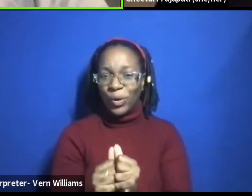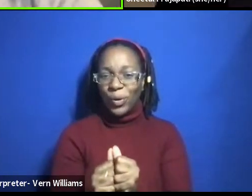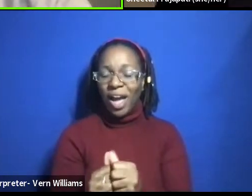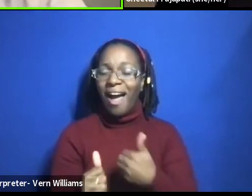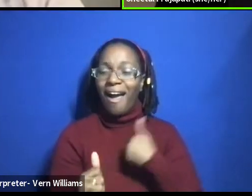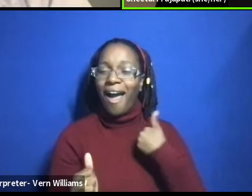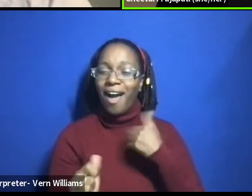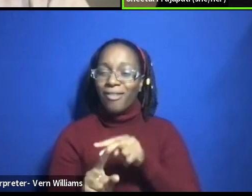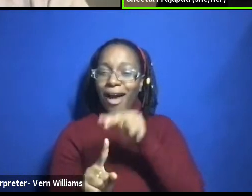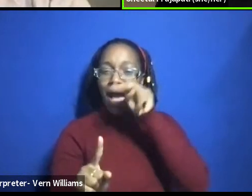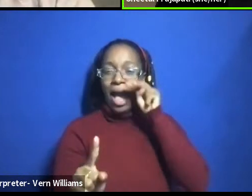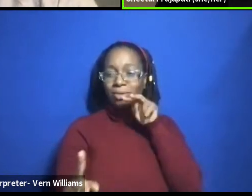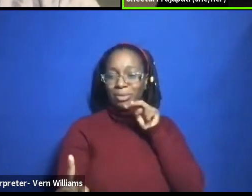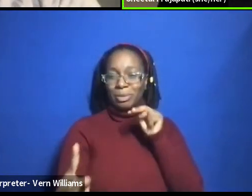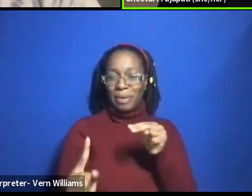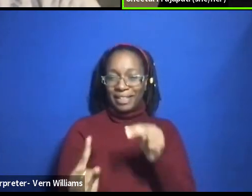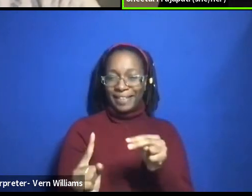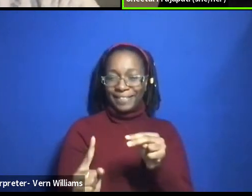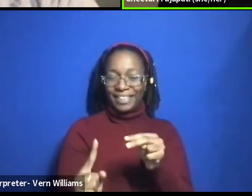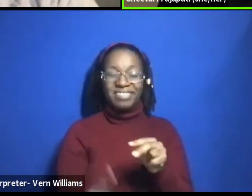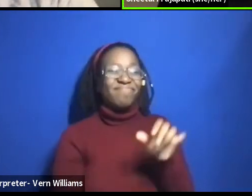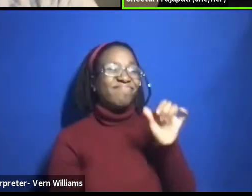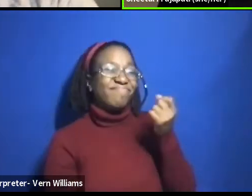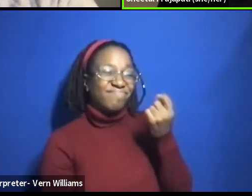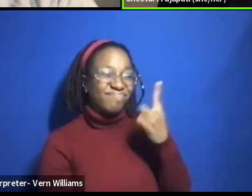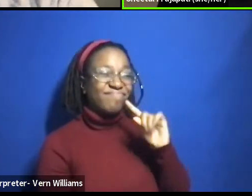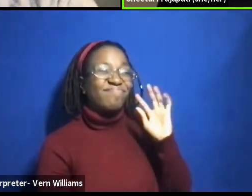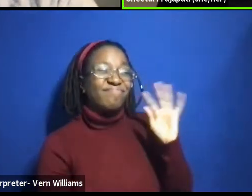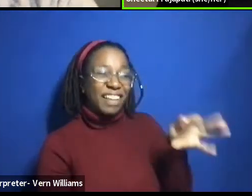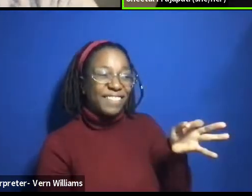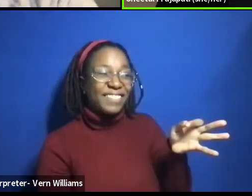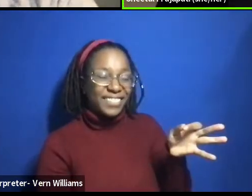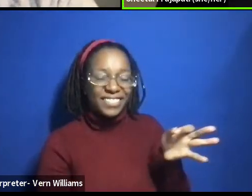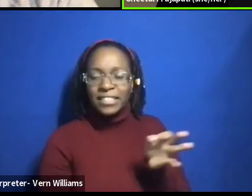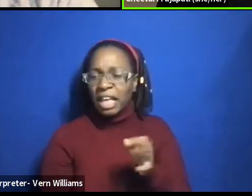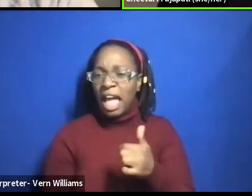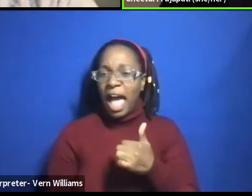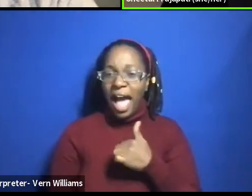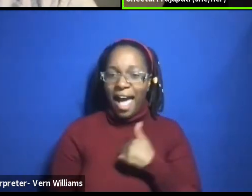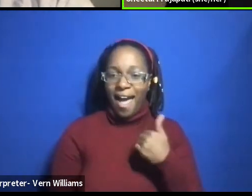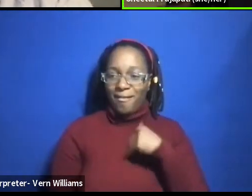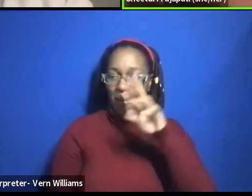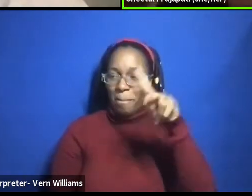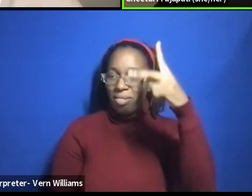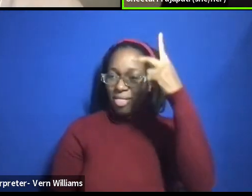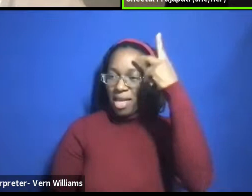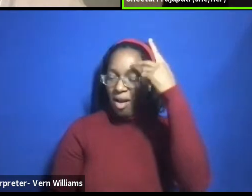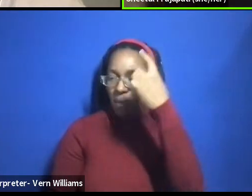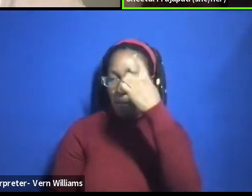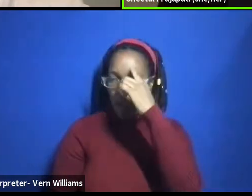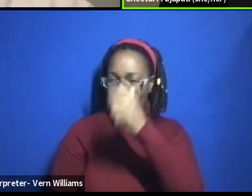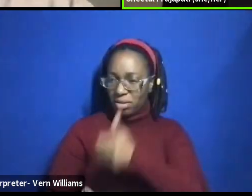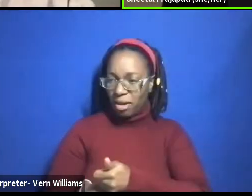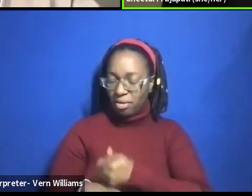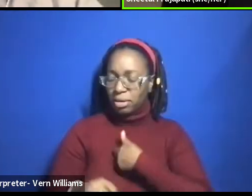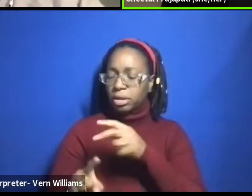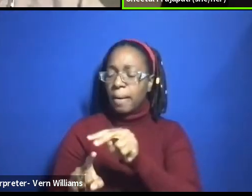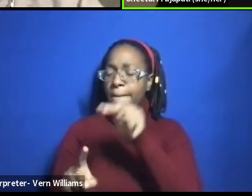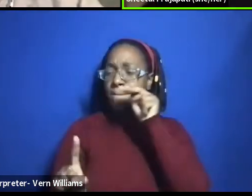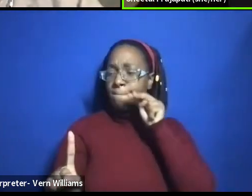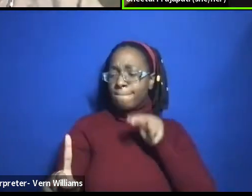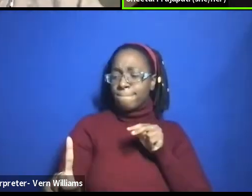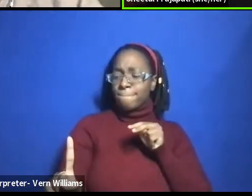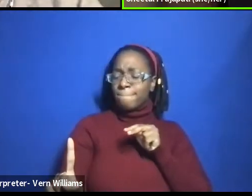know, coming from outside of those set of politics and being able to say, well, this project would actually function